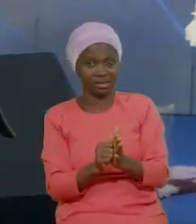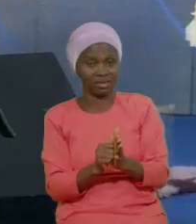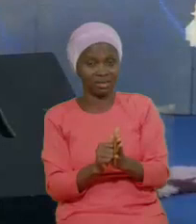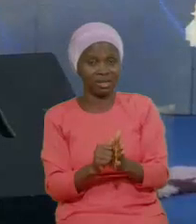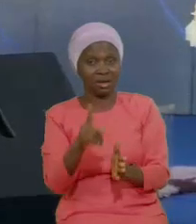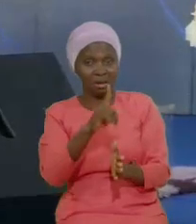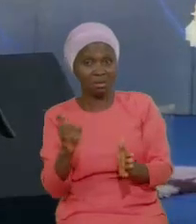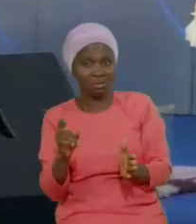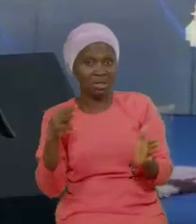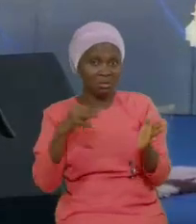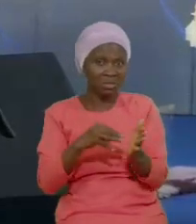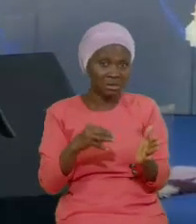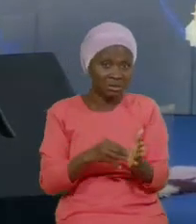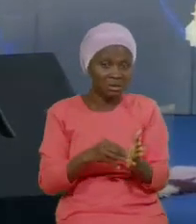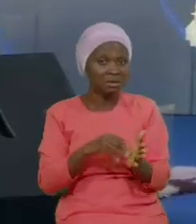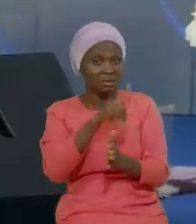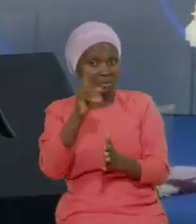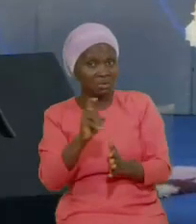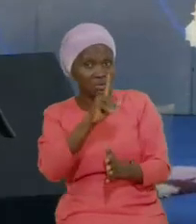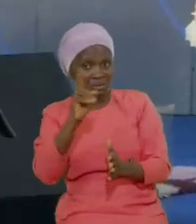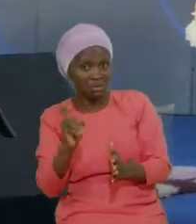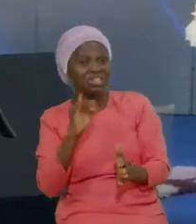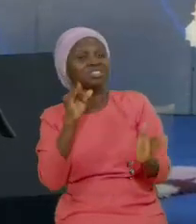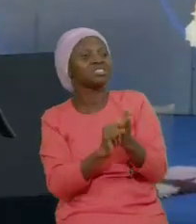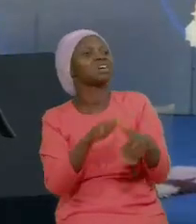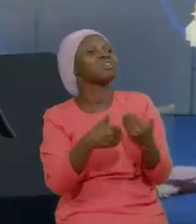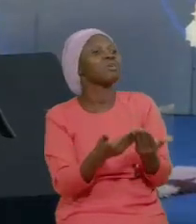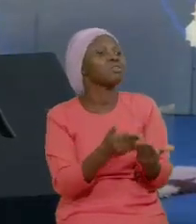100 million safer question, is that all?